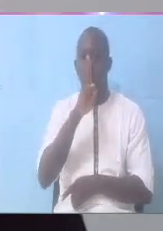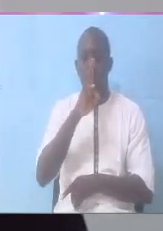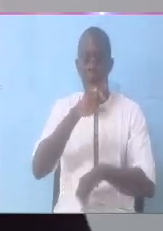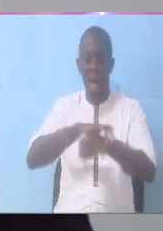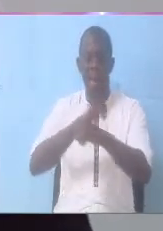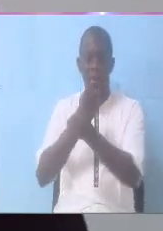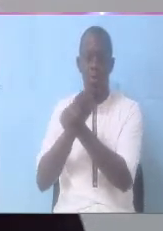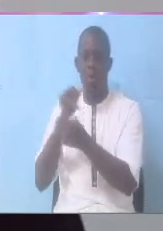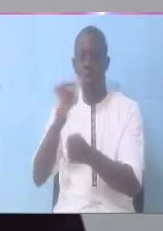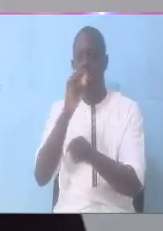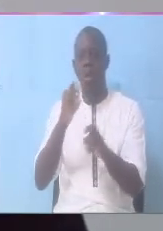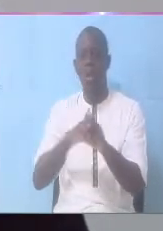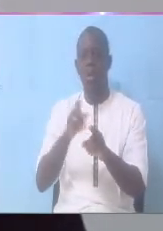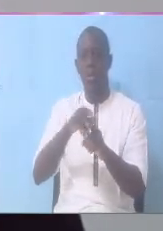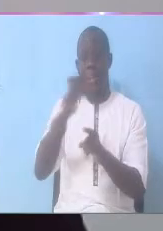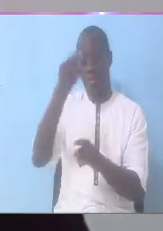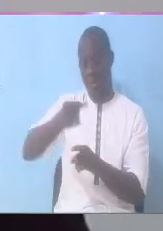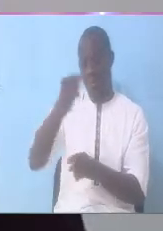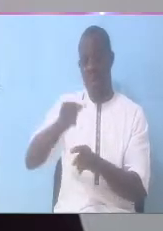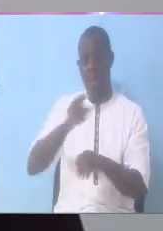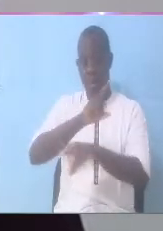keta moleti melu muta sate kono